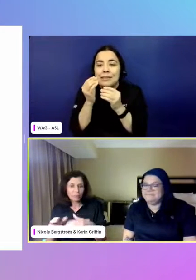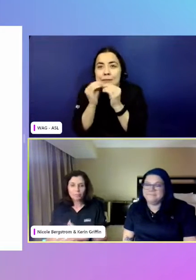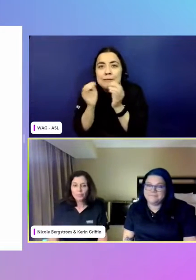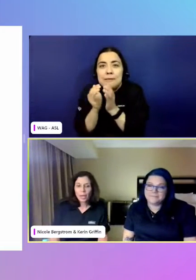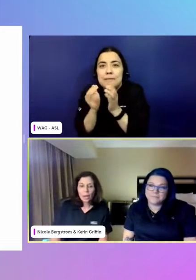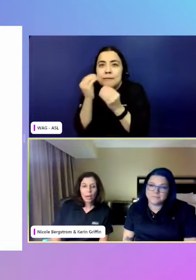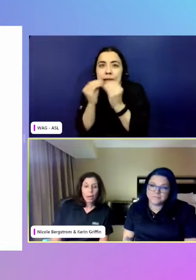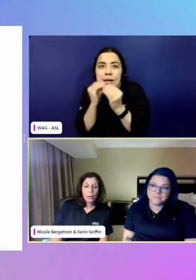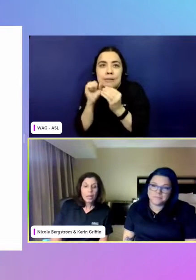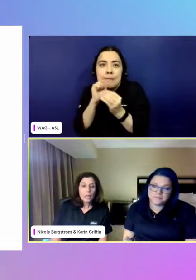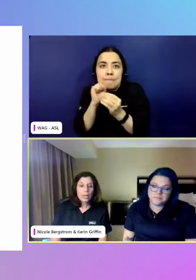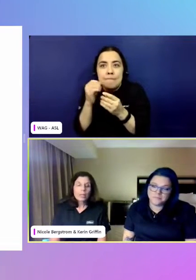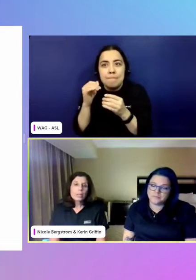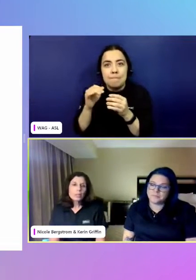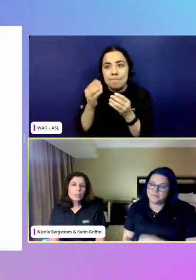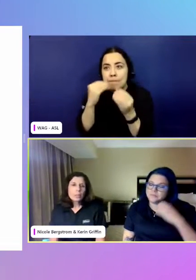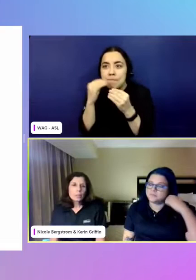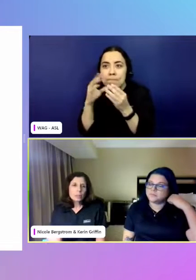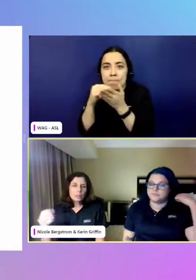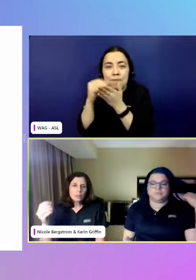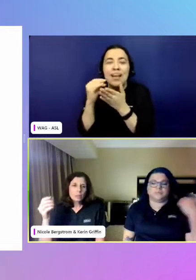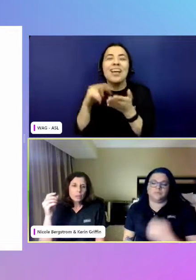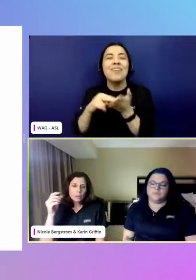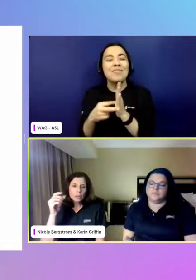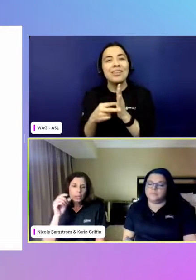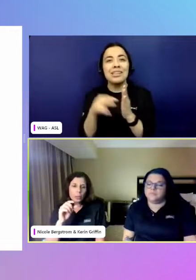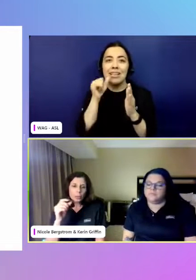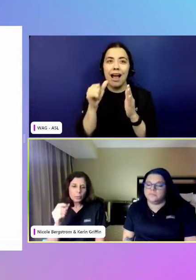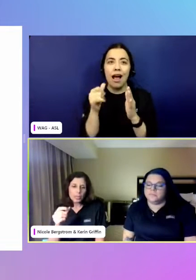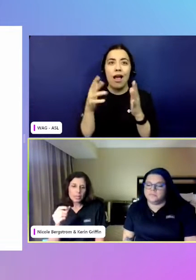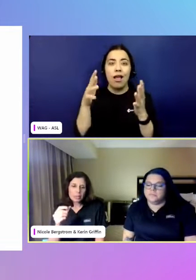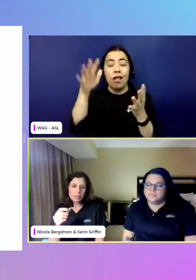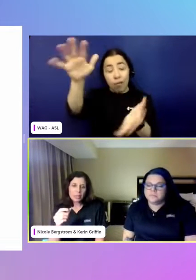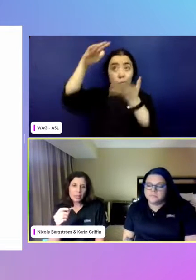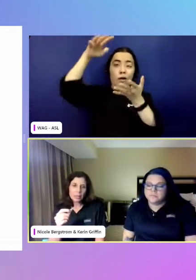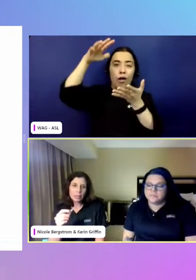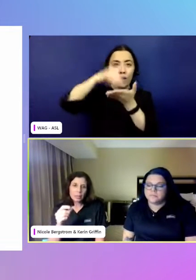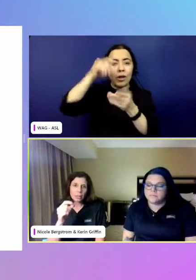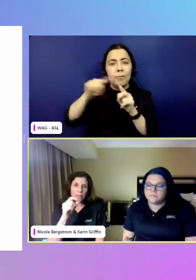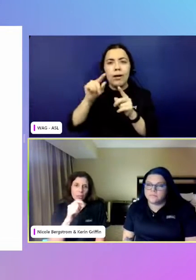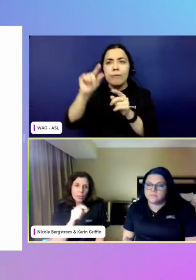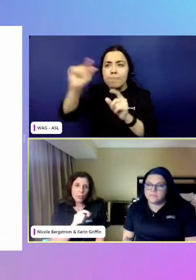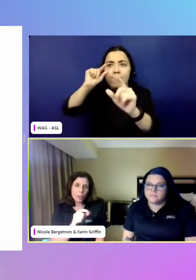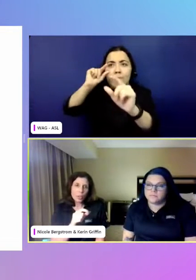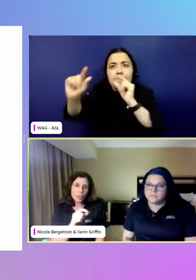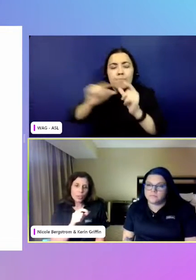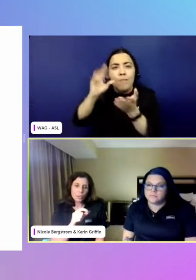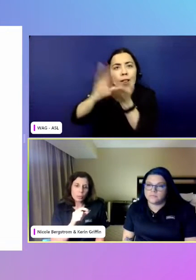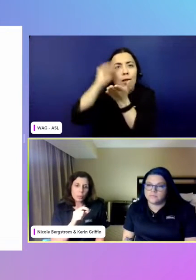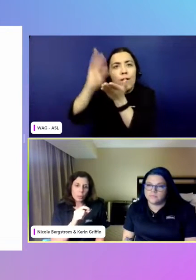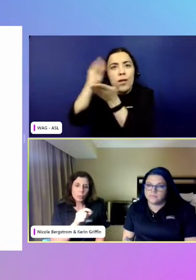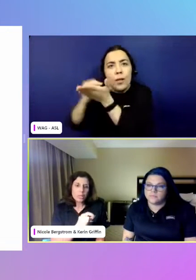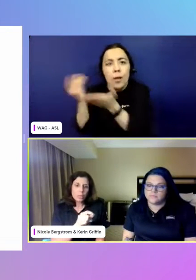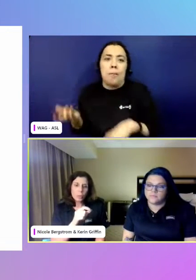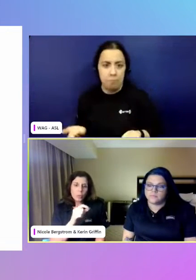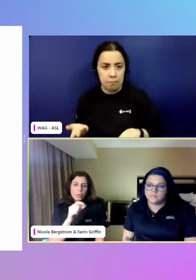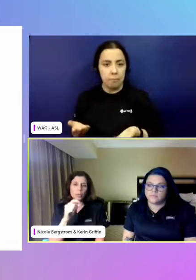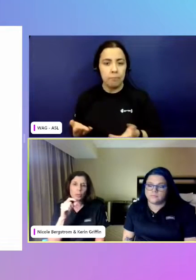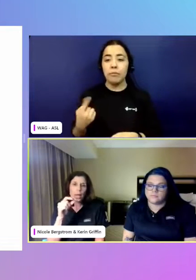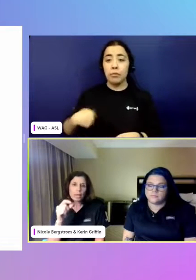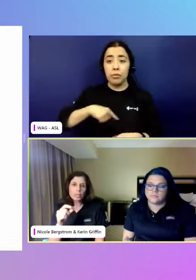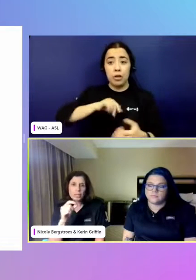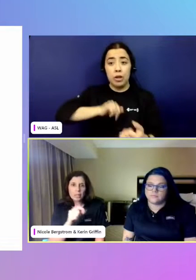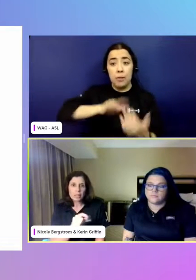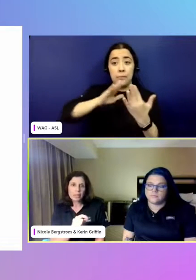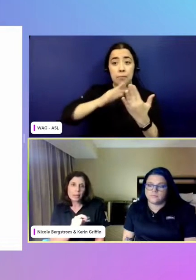meal, right? All right, so the other piece is that in our approach, we